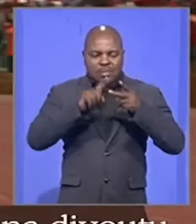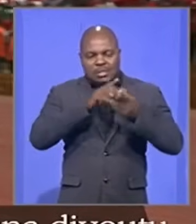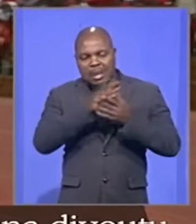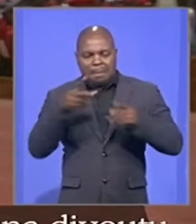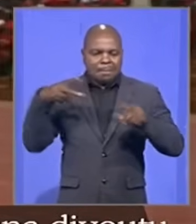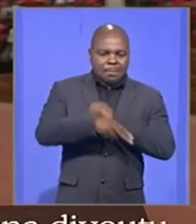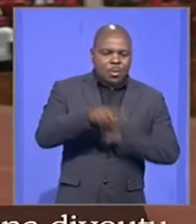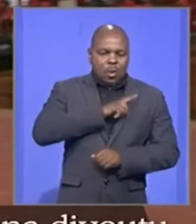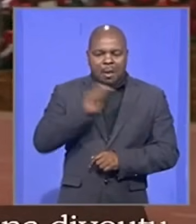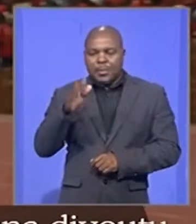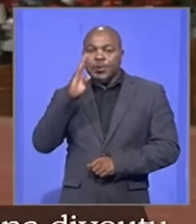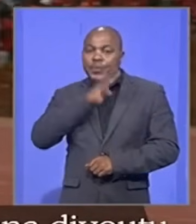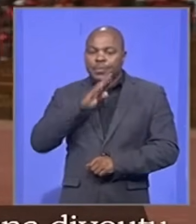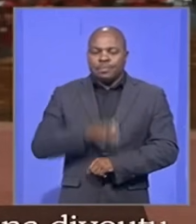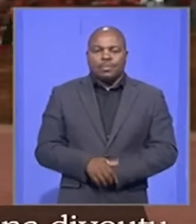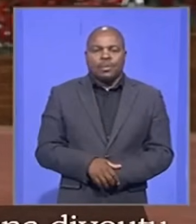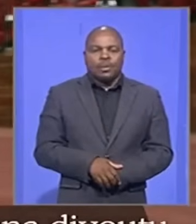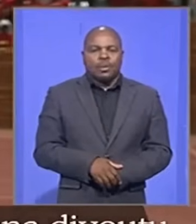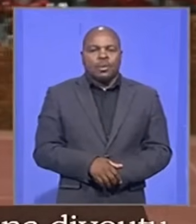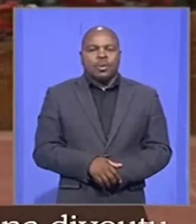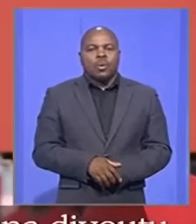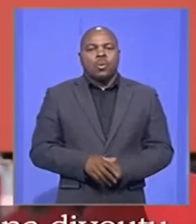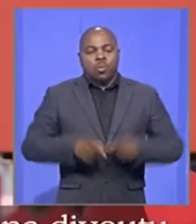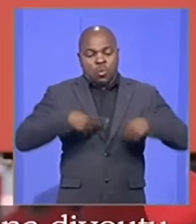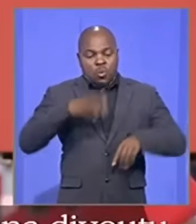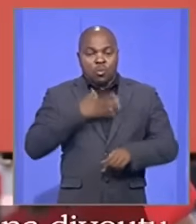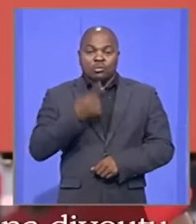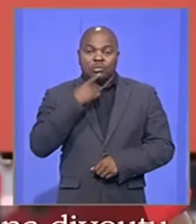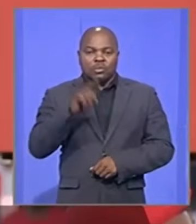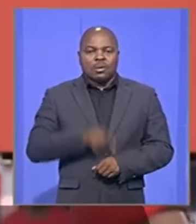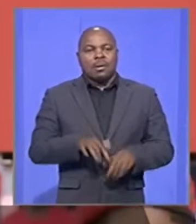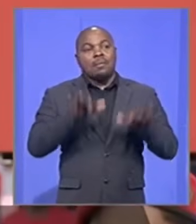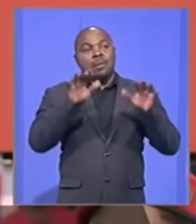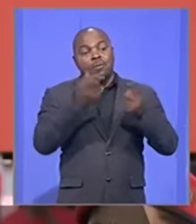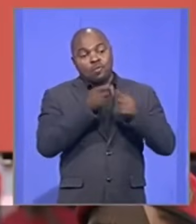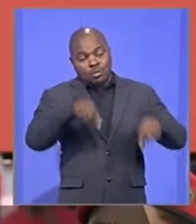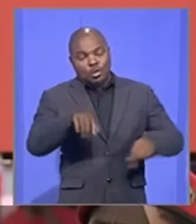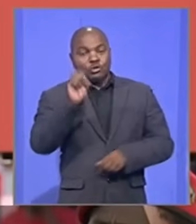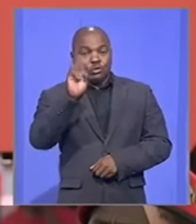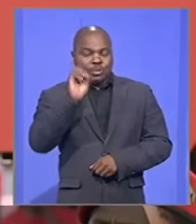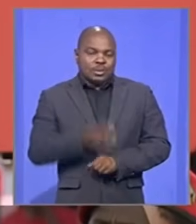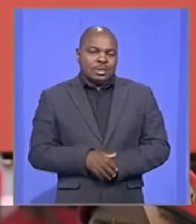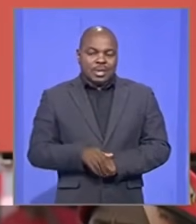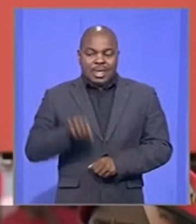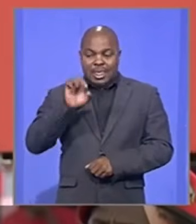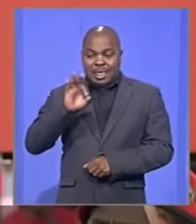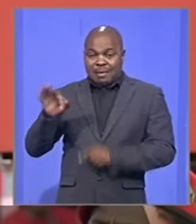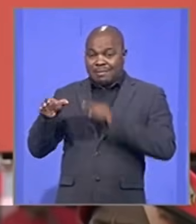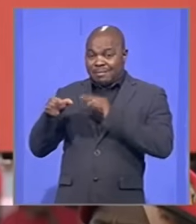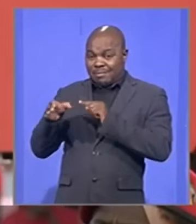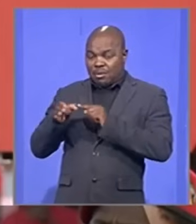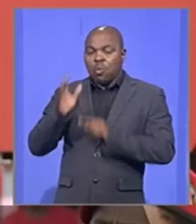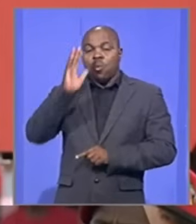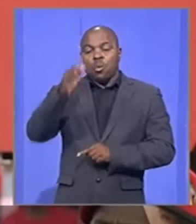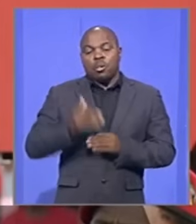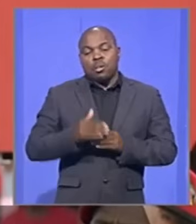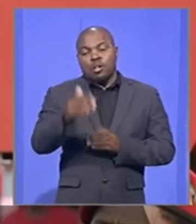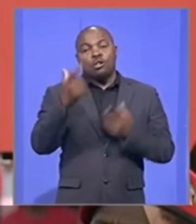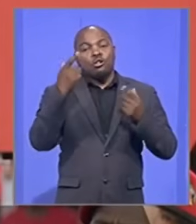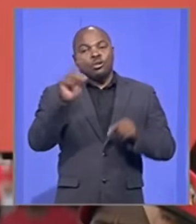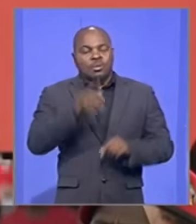ba kolota. We want to say to the people of Soweto that the EFF is going to